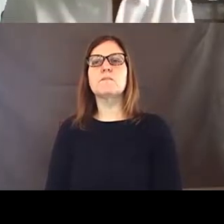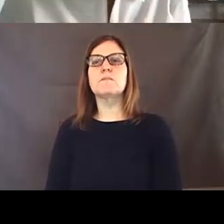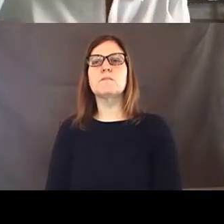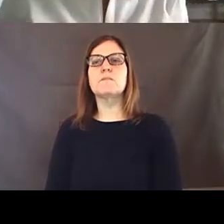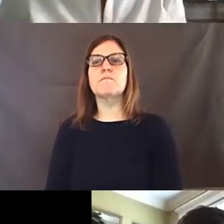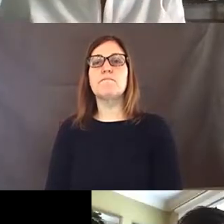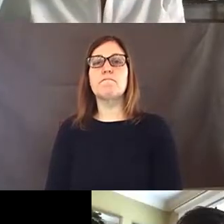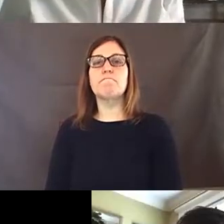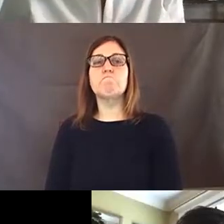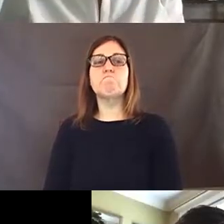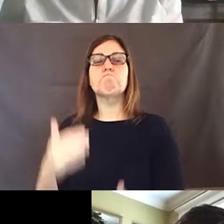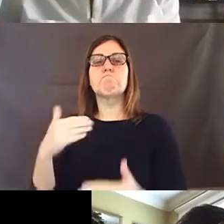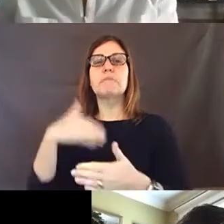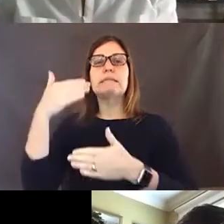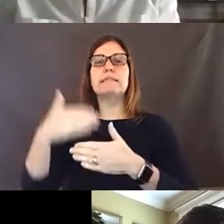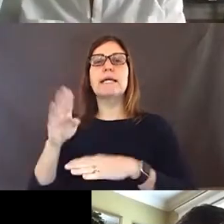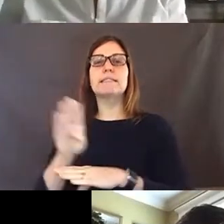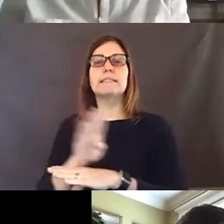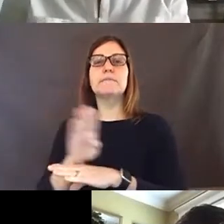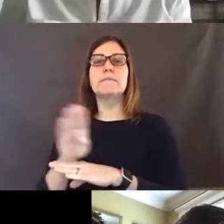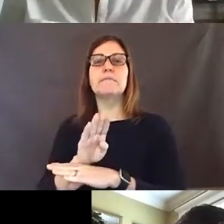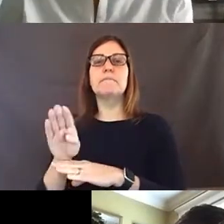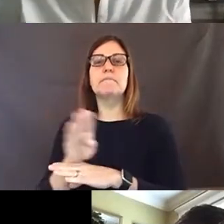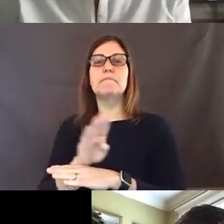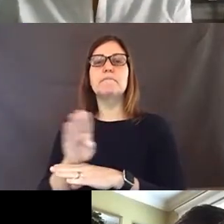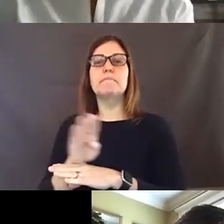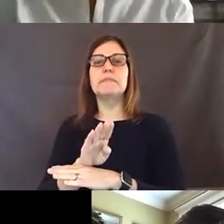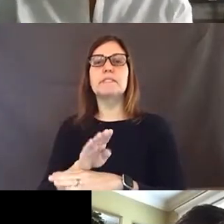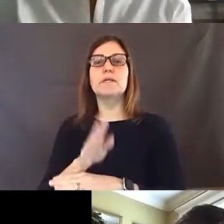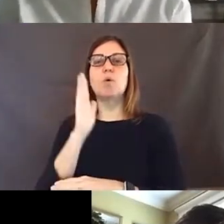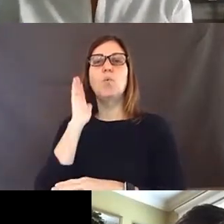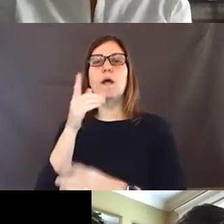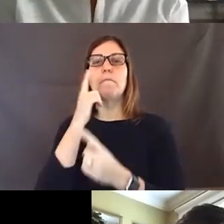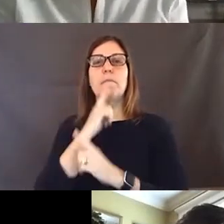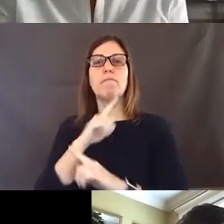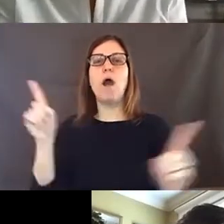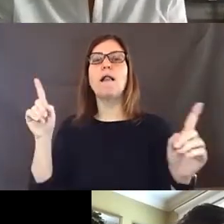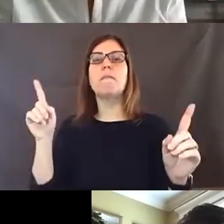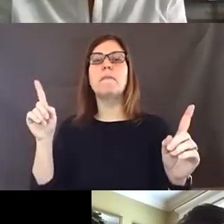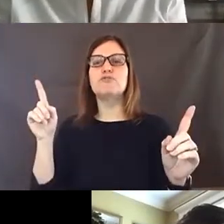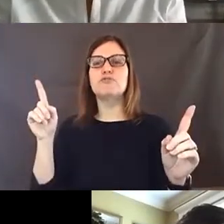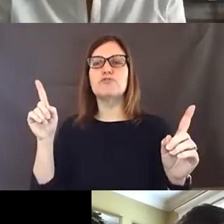Our next order of business will be proclamations.